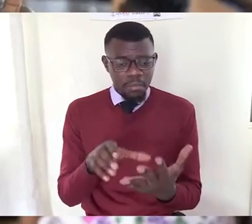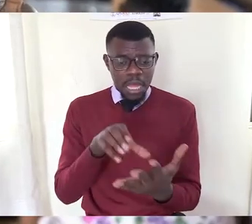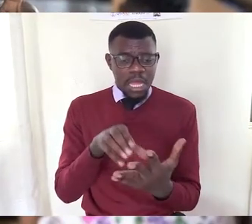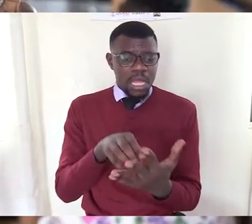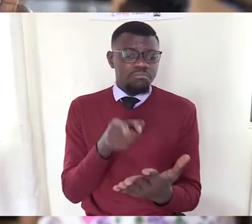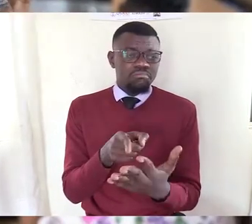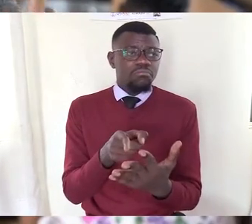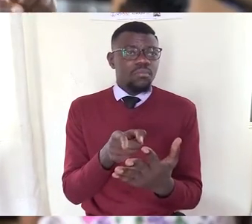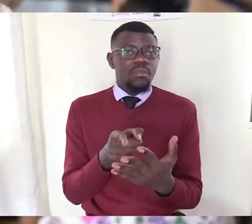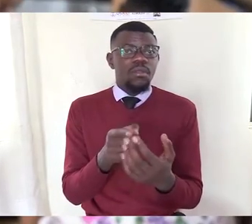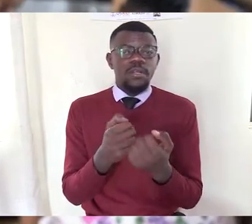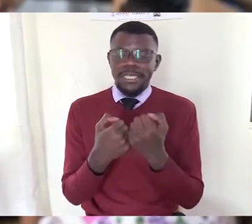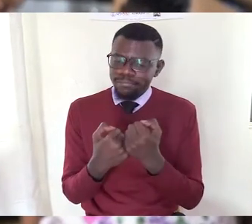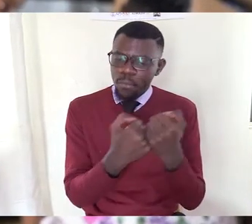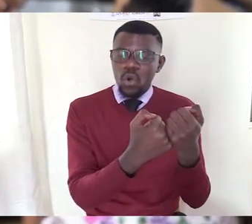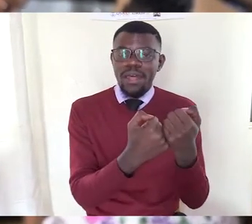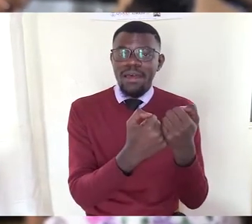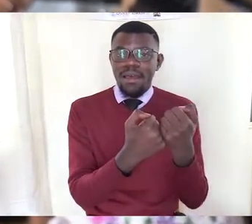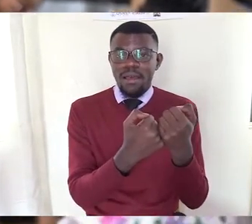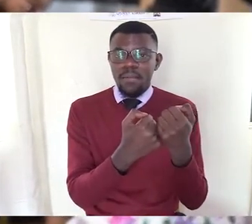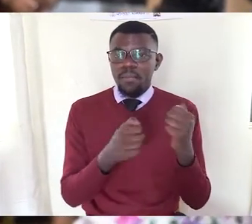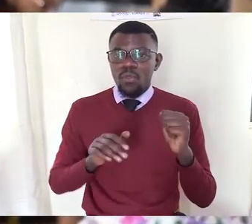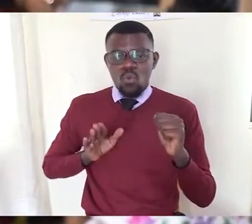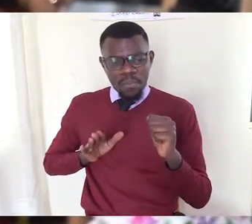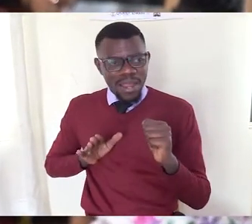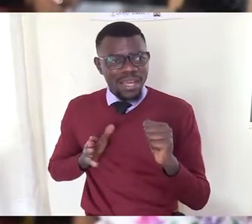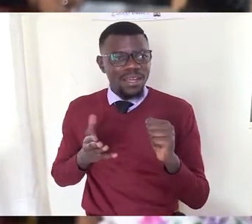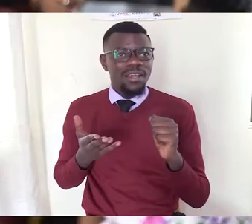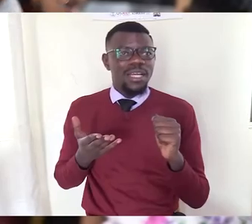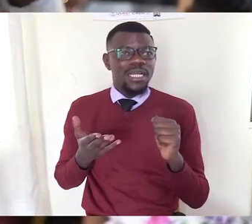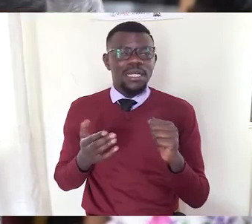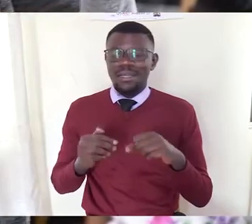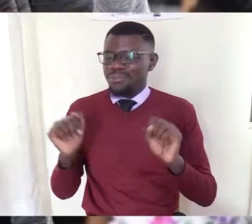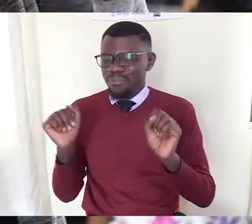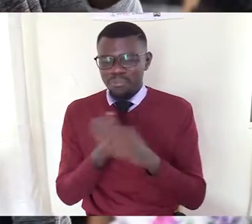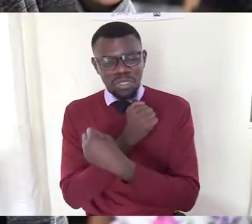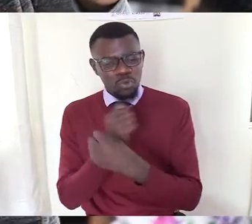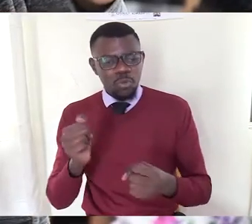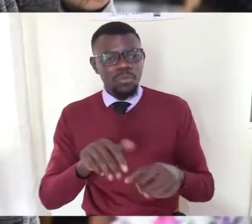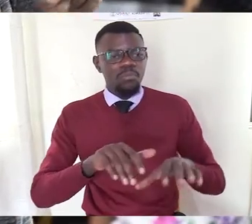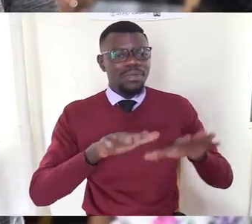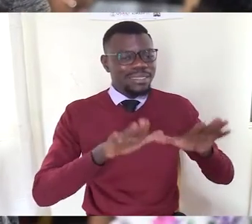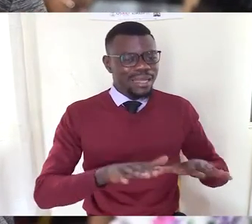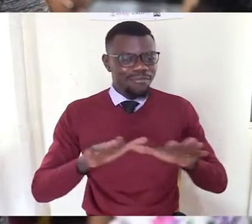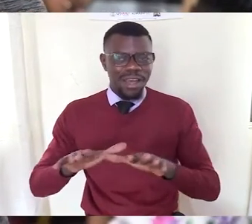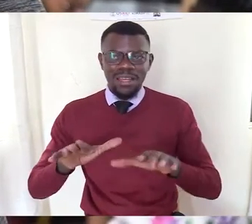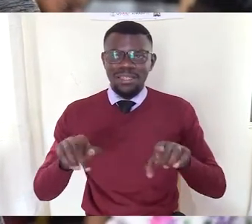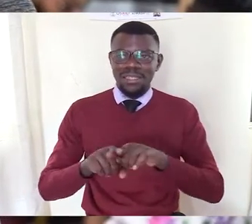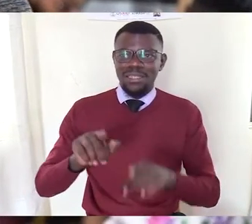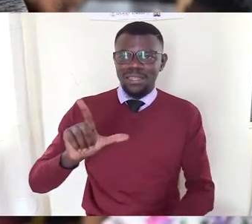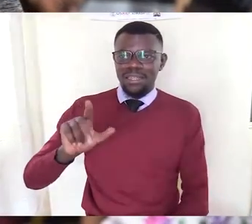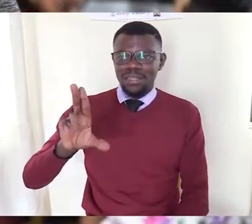someone, support a woman to never go through what Lucy went through, then so be